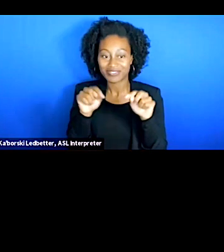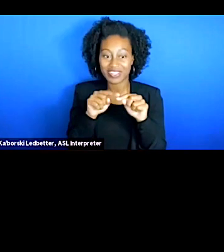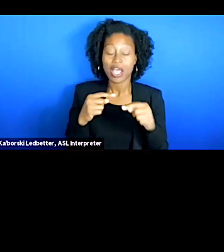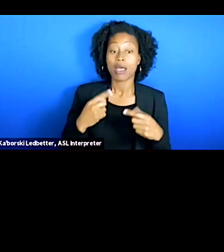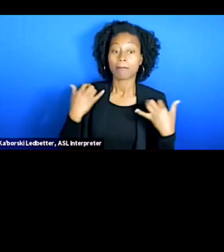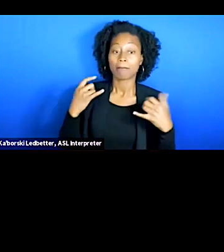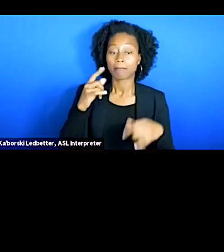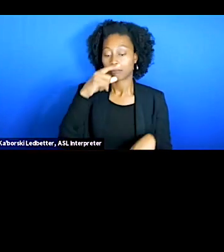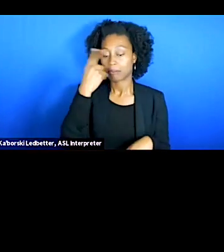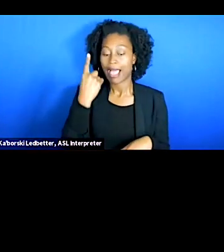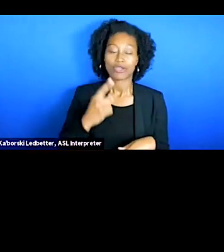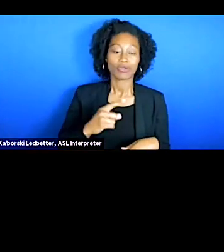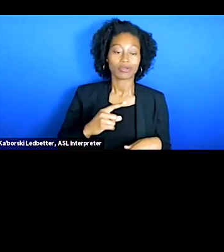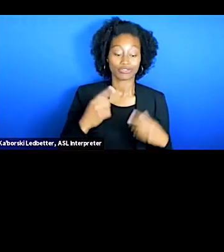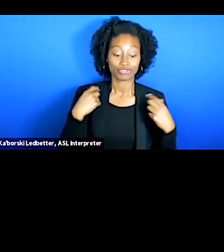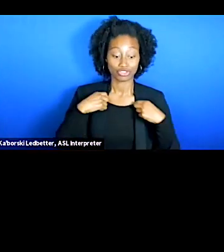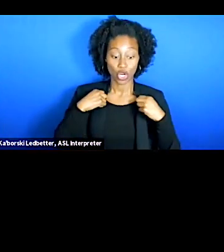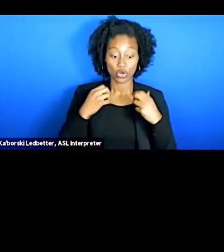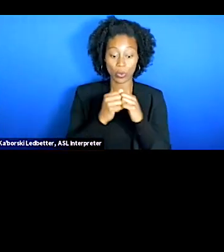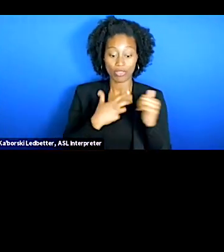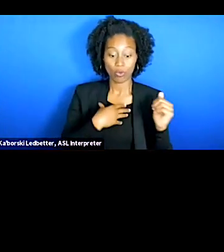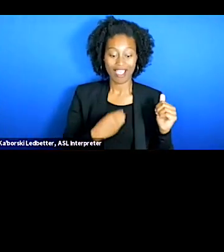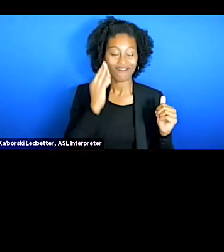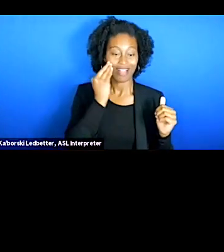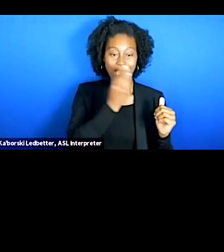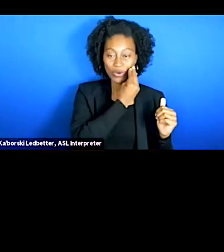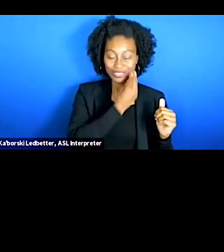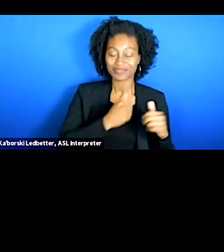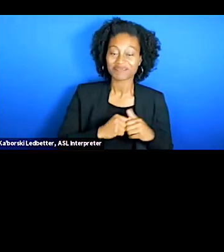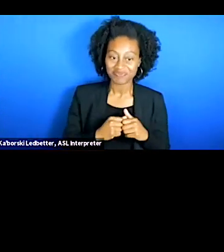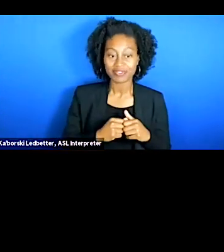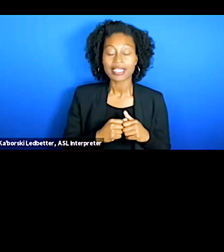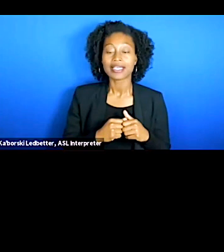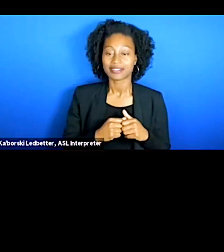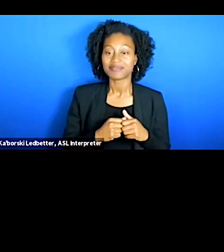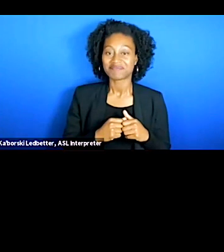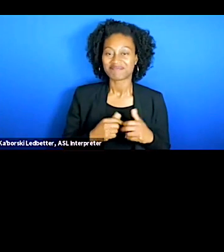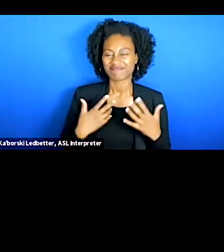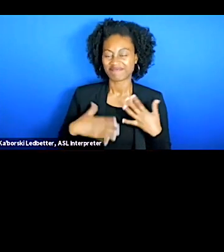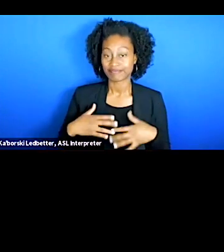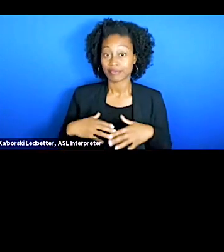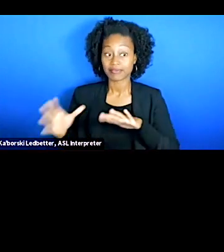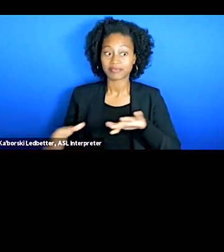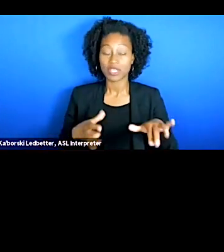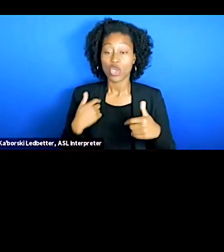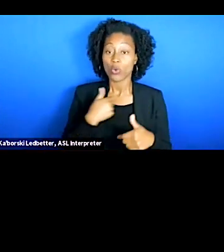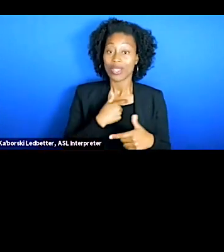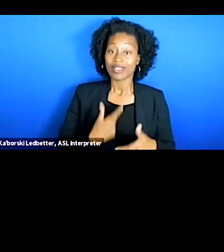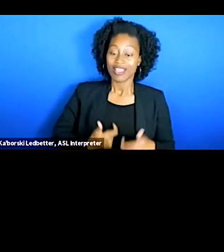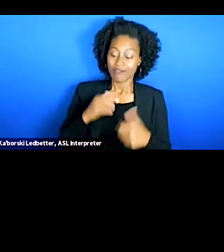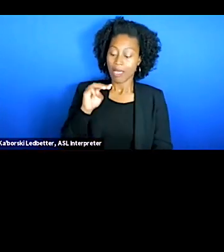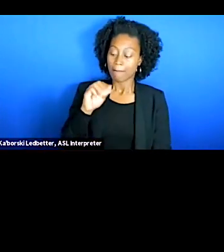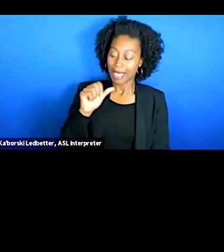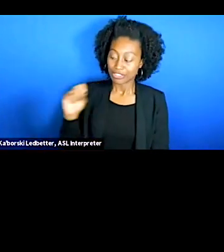Our research team is made up of minoritized women located in Massachusetts, Georgia, and Nebraska. We